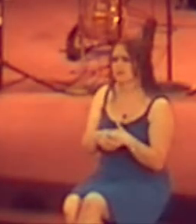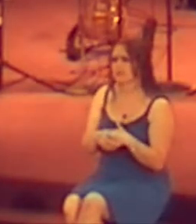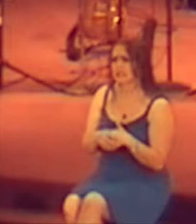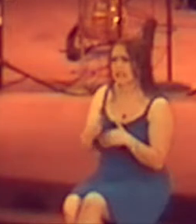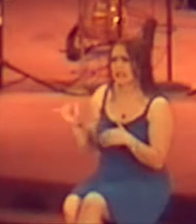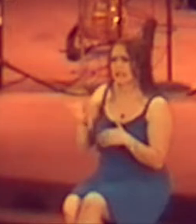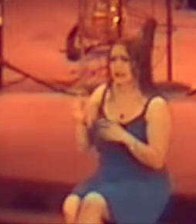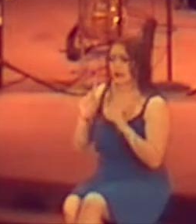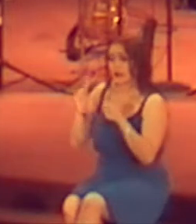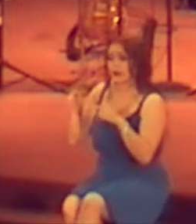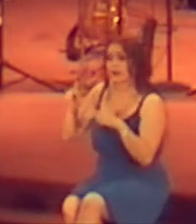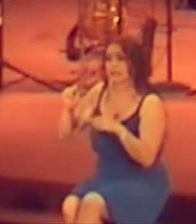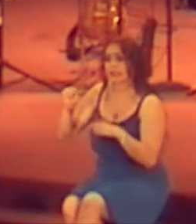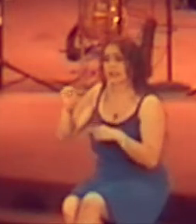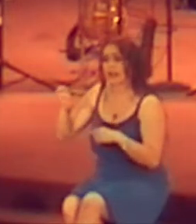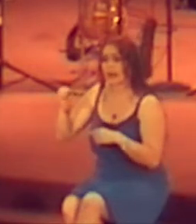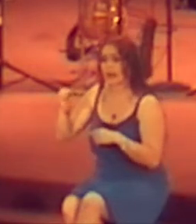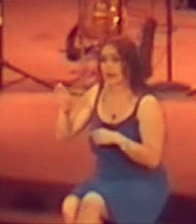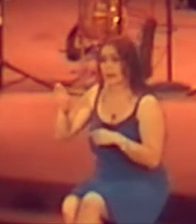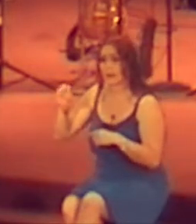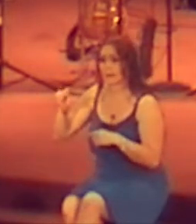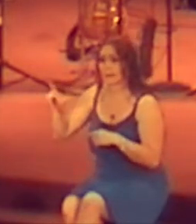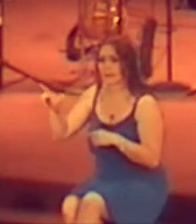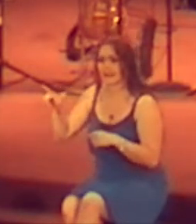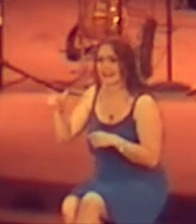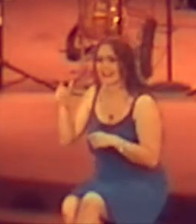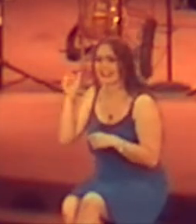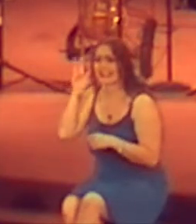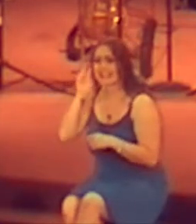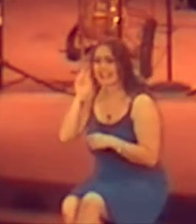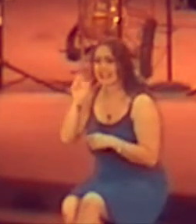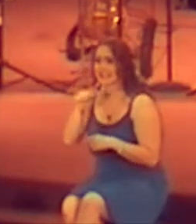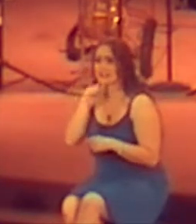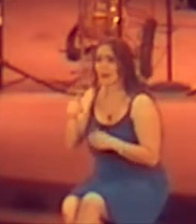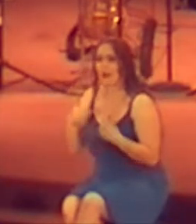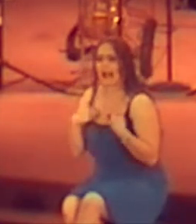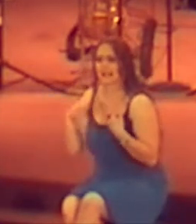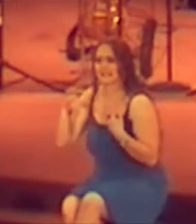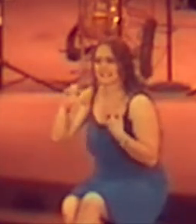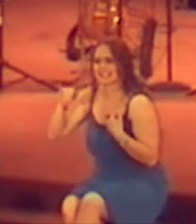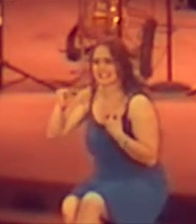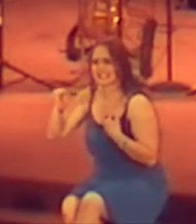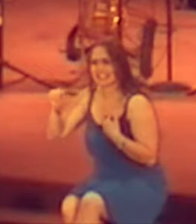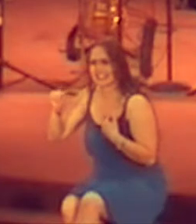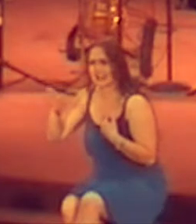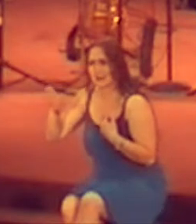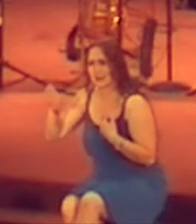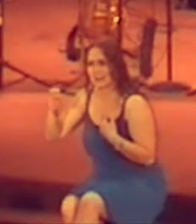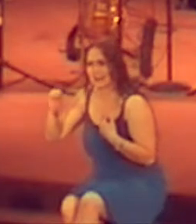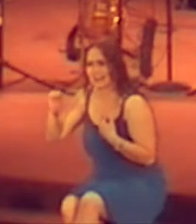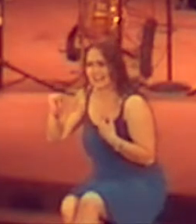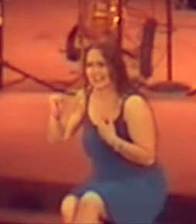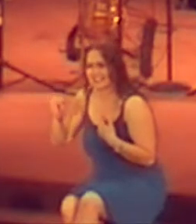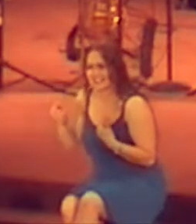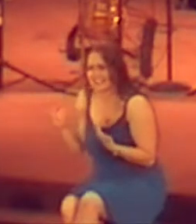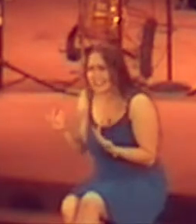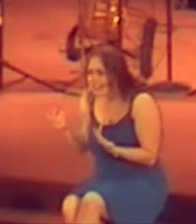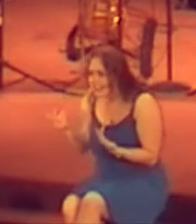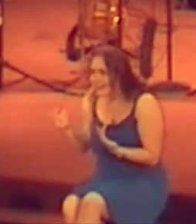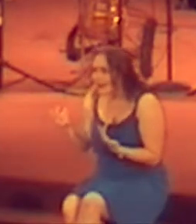It's like going to Taco Bell and hearing we don't have any Cinnabon delights. Like, why would you say that? Who do you think you